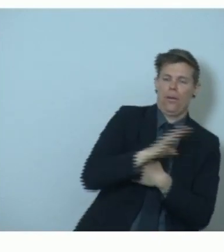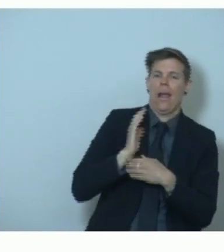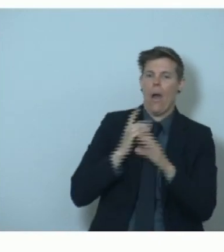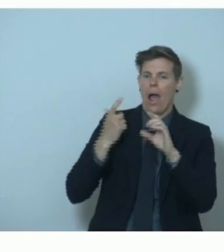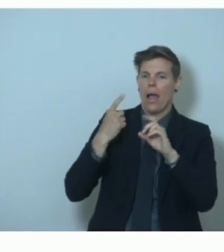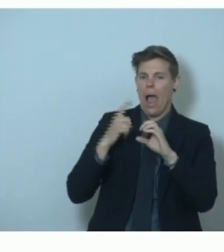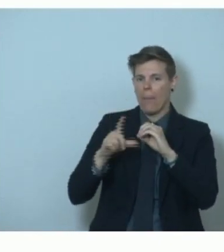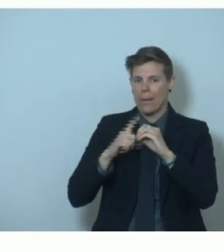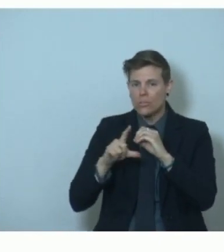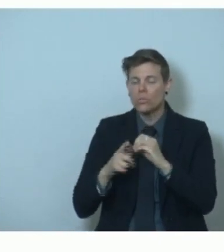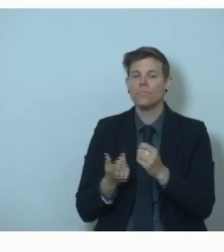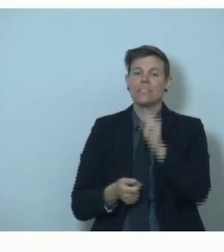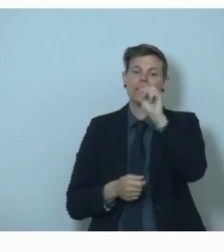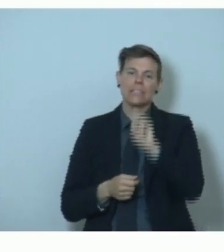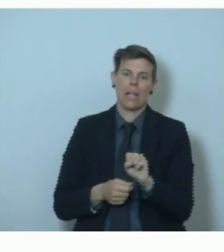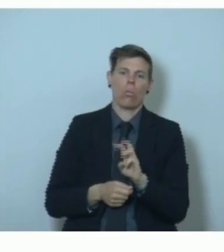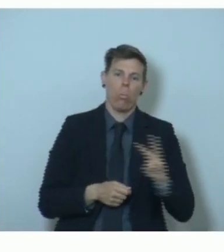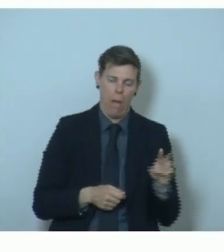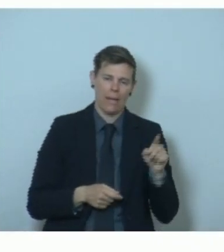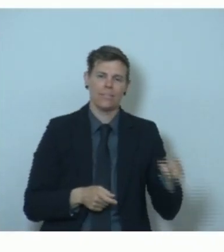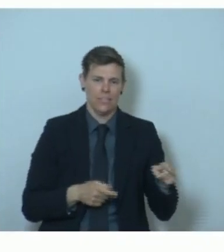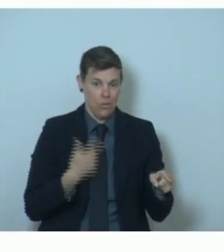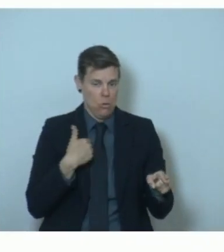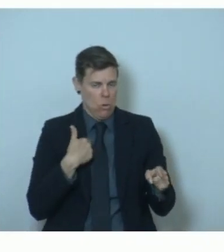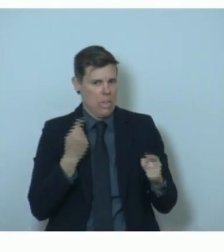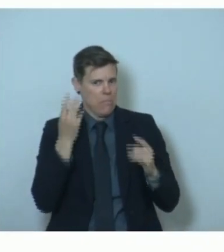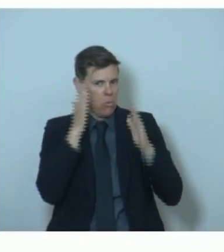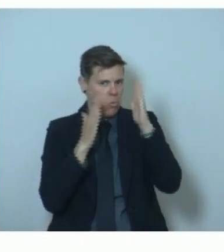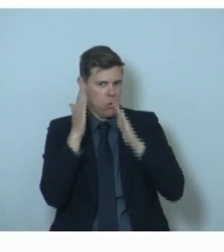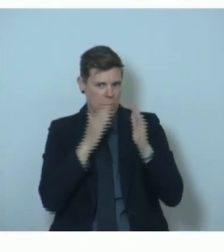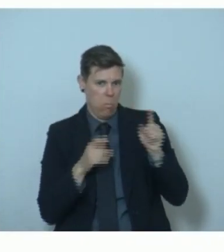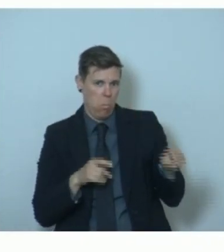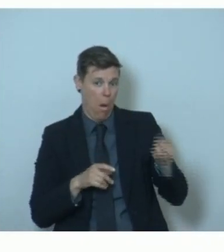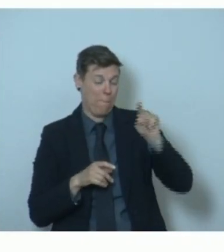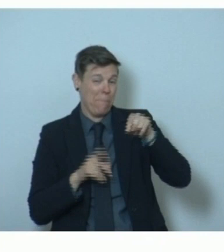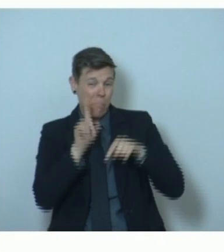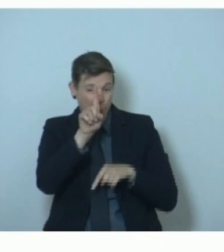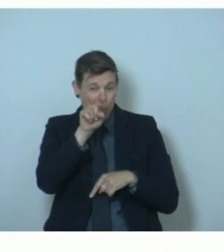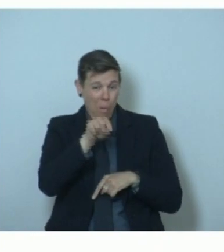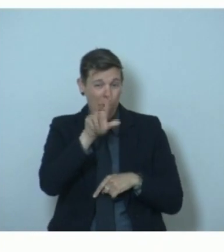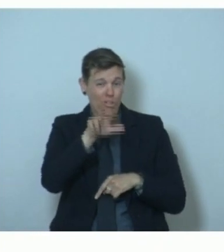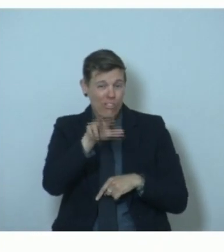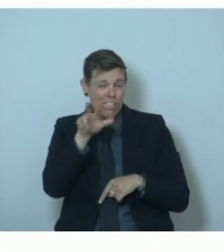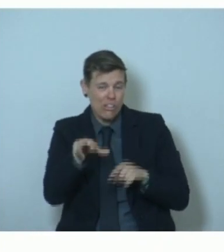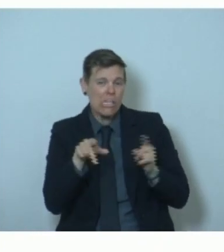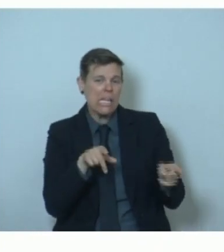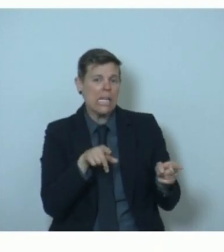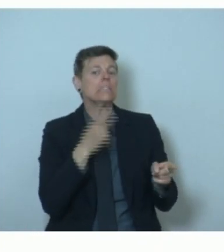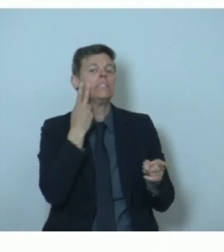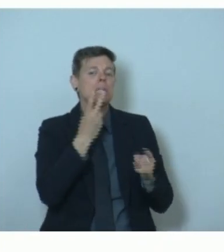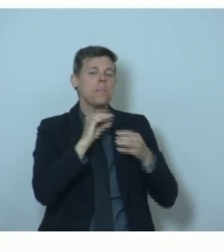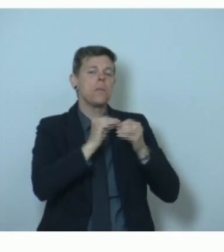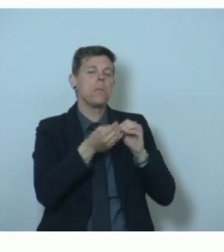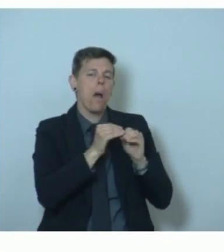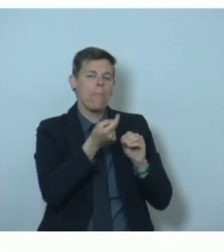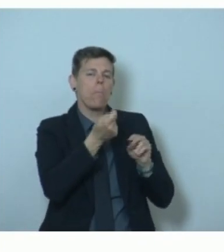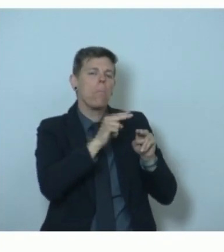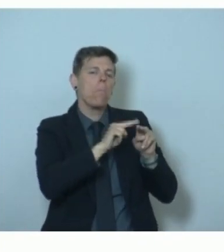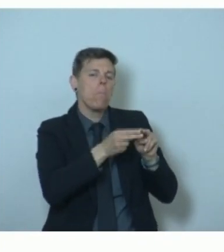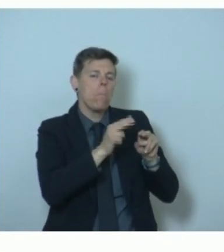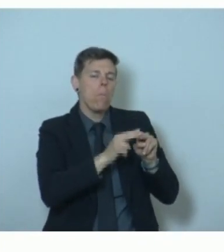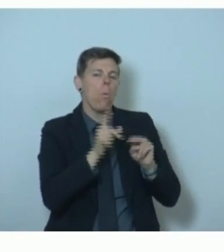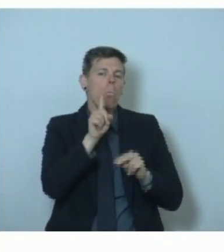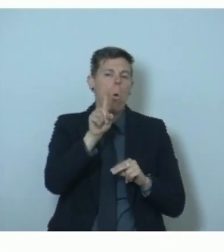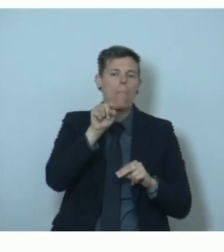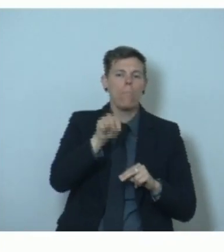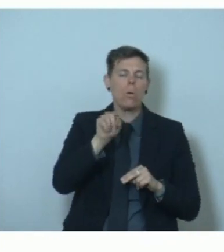it's come down significantly, 1.33 last week, 1.16 this week. And Northwest now, which we've been following